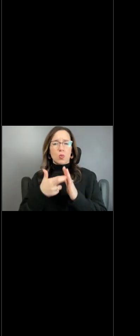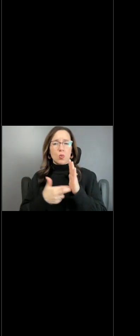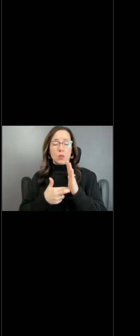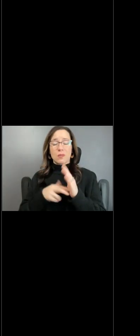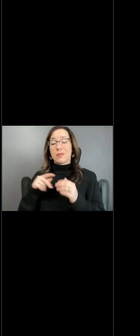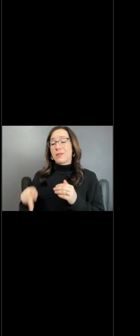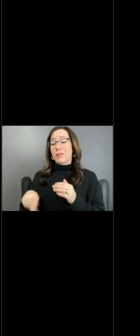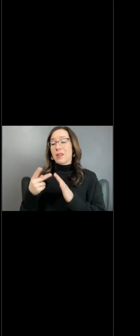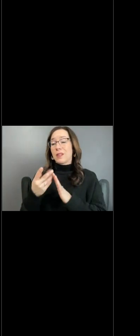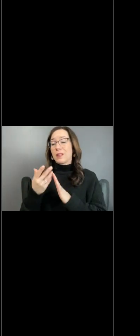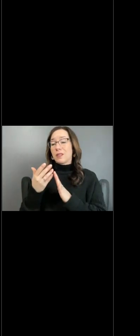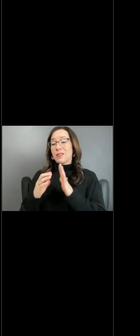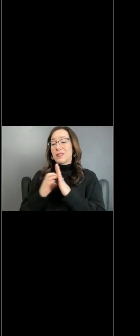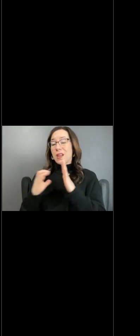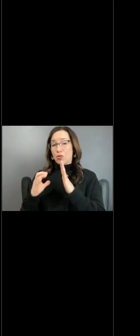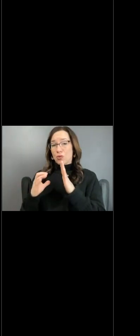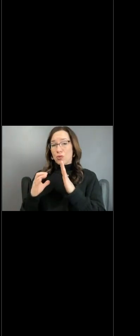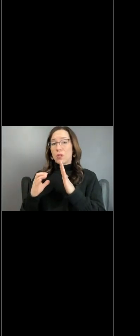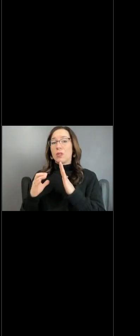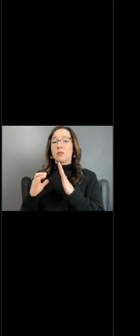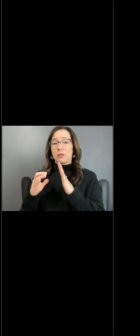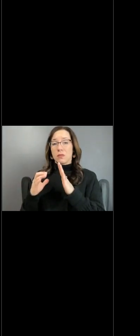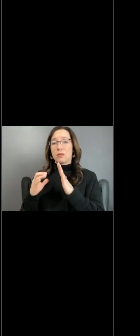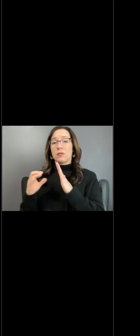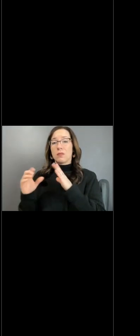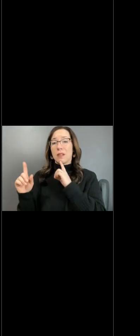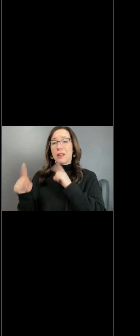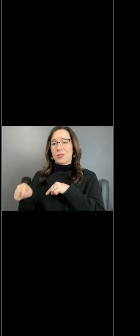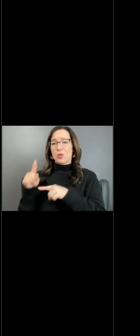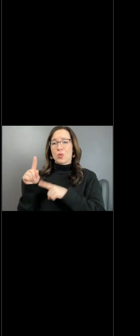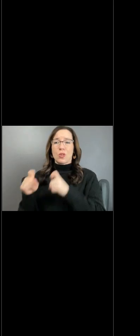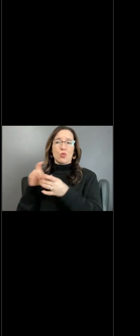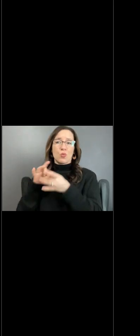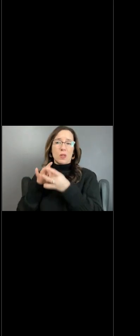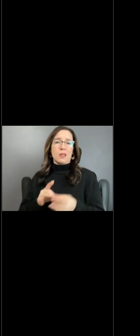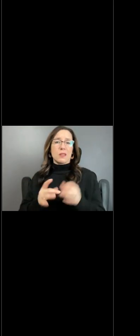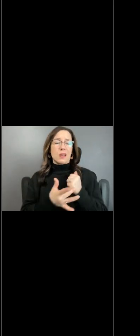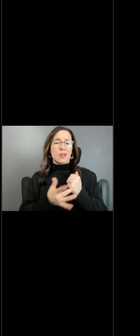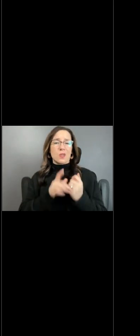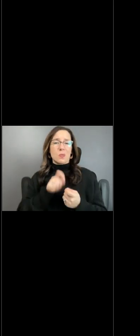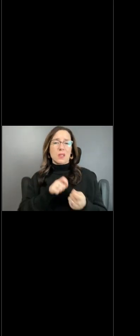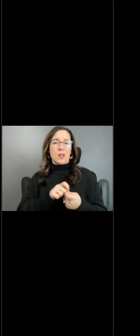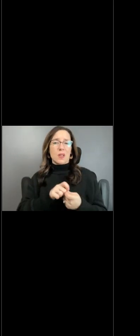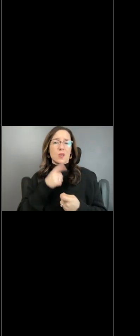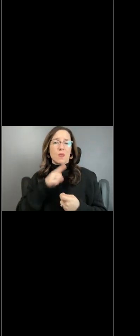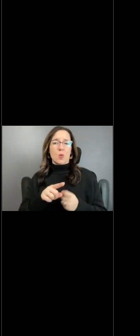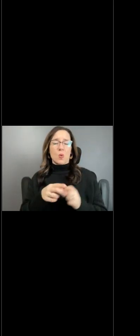section answers questions related to the technical specifications in the guidelines.